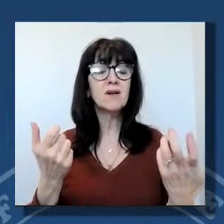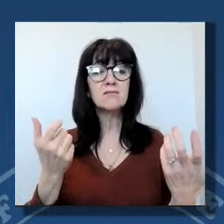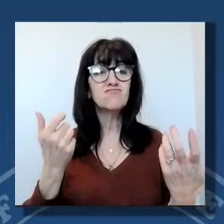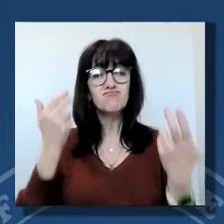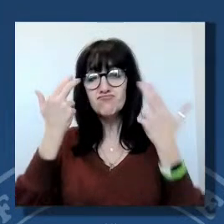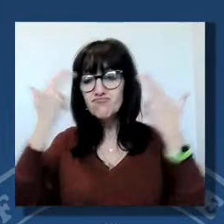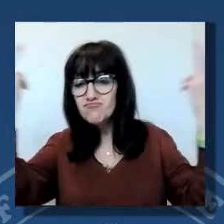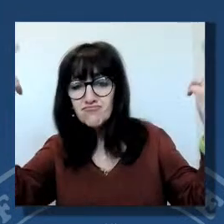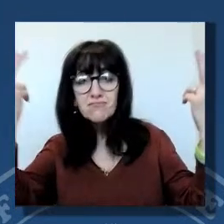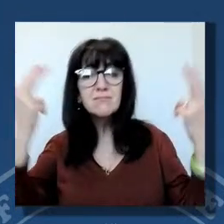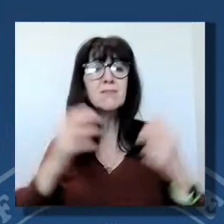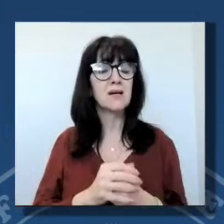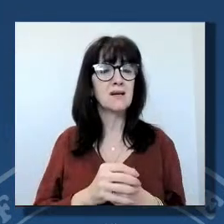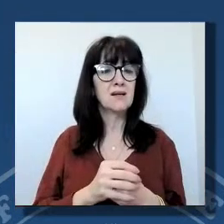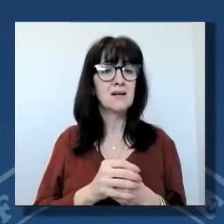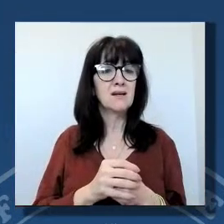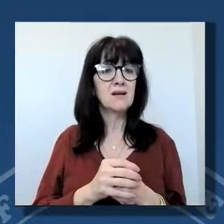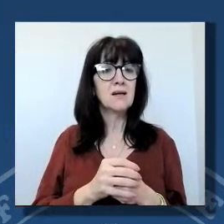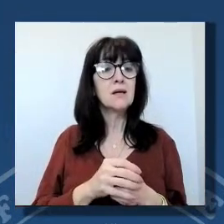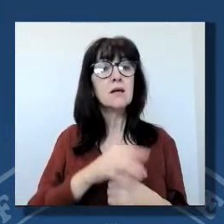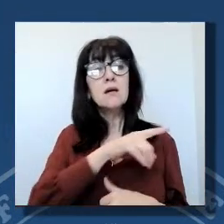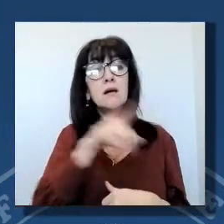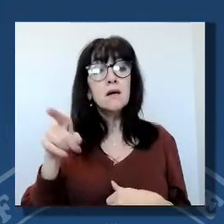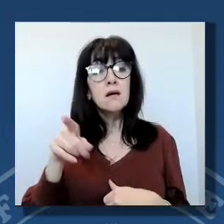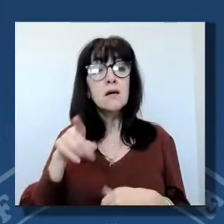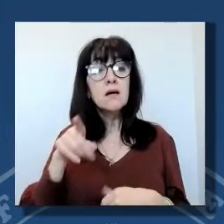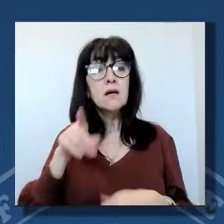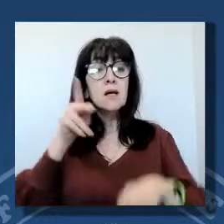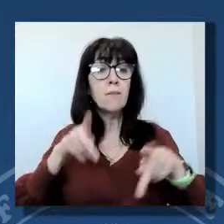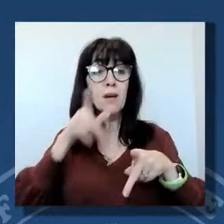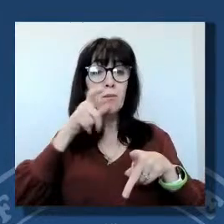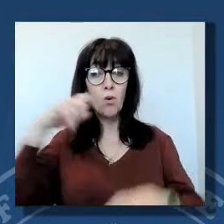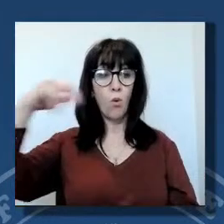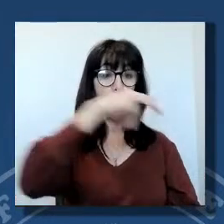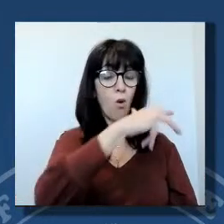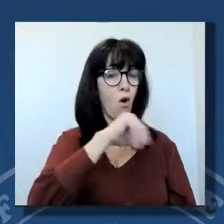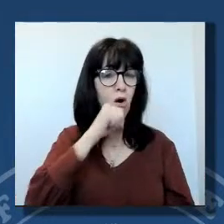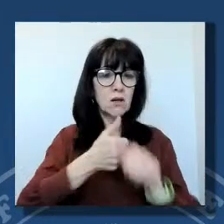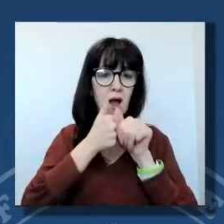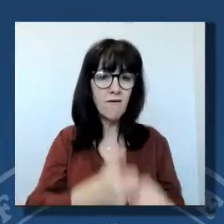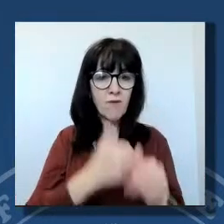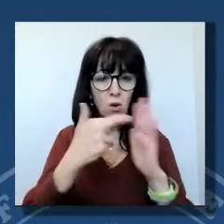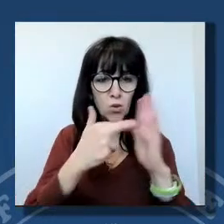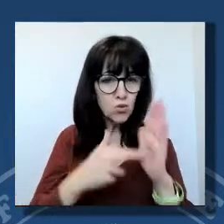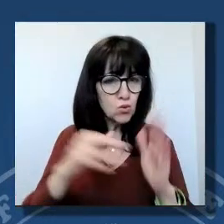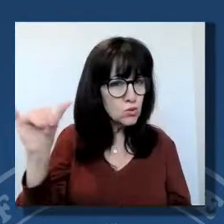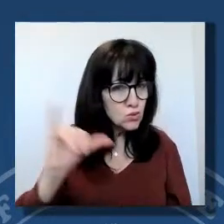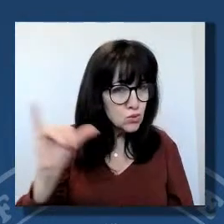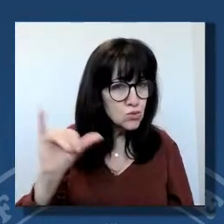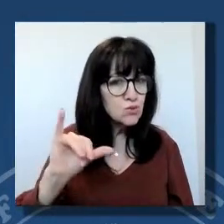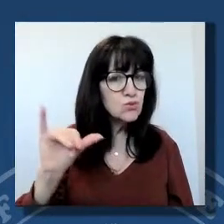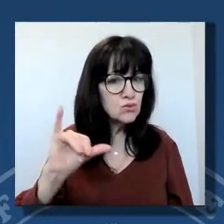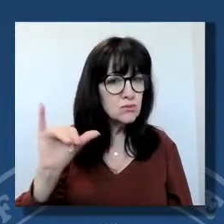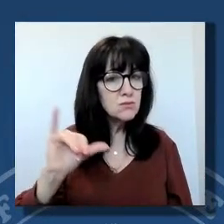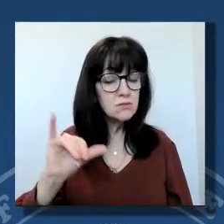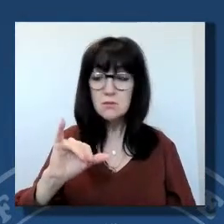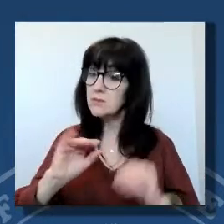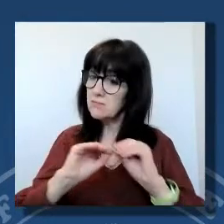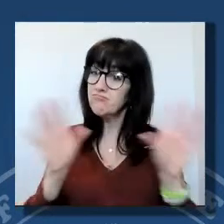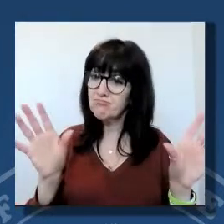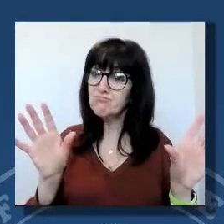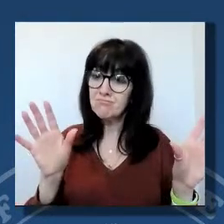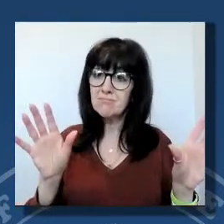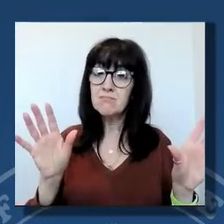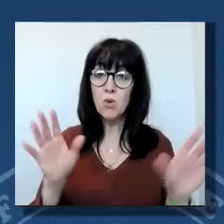Pedestrians not following appropriate safety measures along the highways is part of that. Let's be clear, there's no one